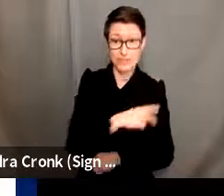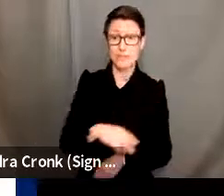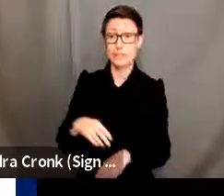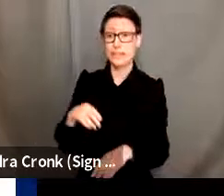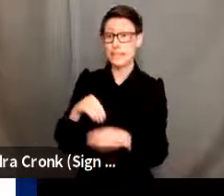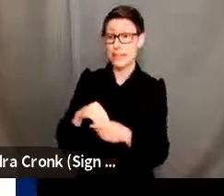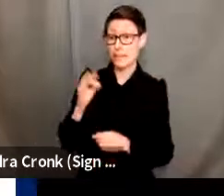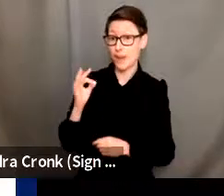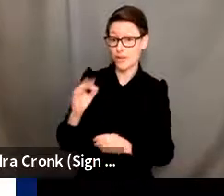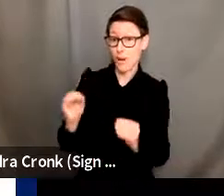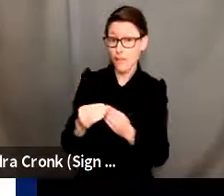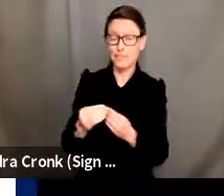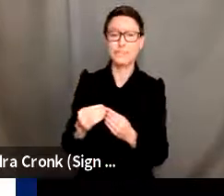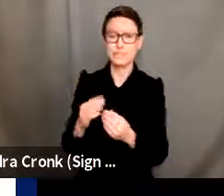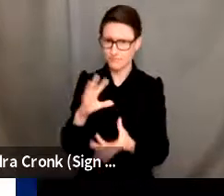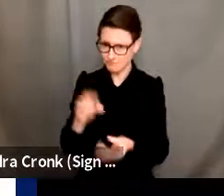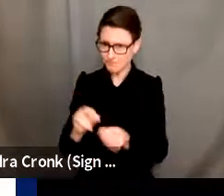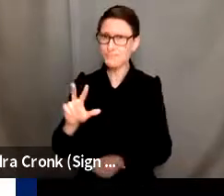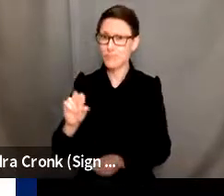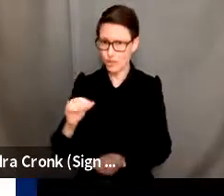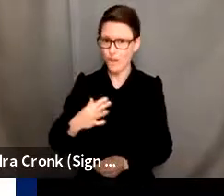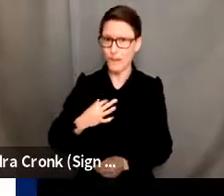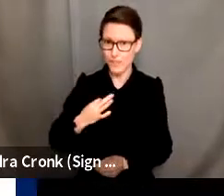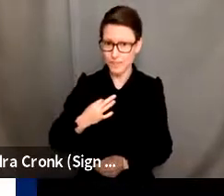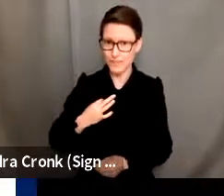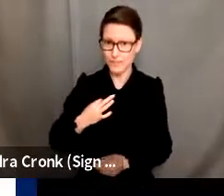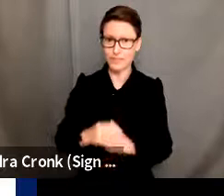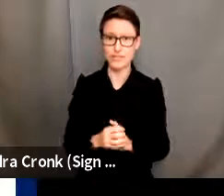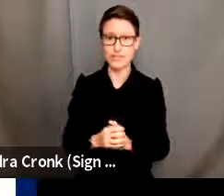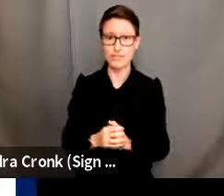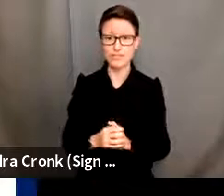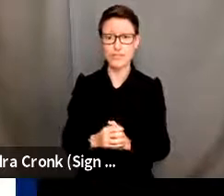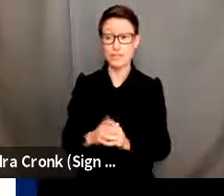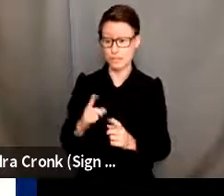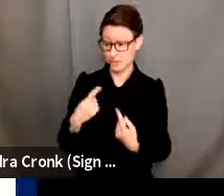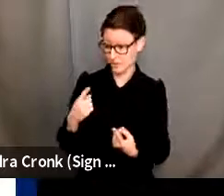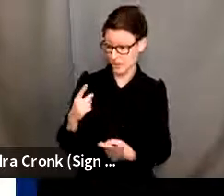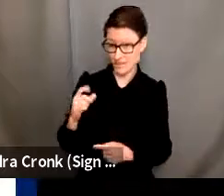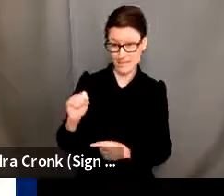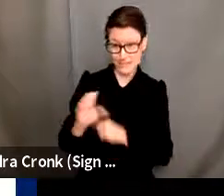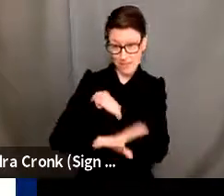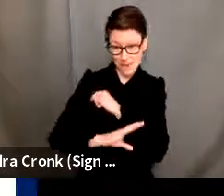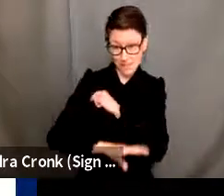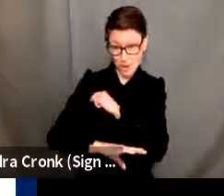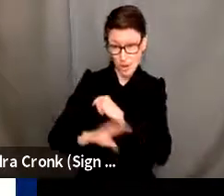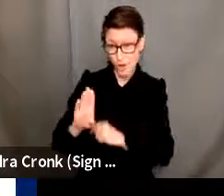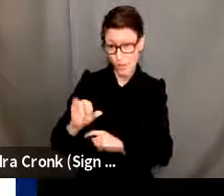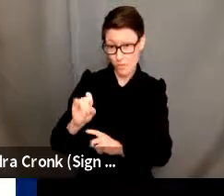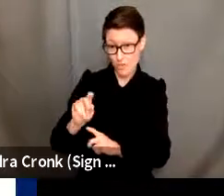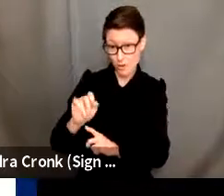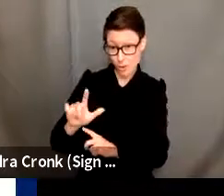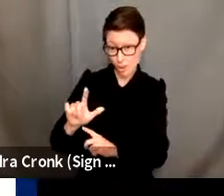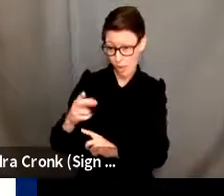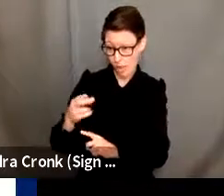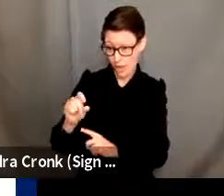have 30 volunteers. As of September, Bristol Hospice opened a hospice house with 6